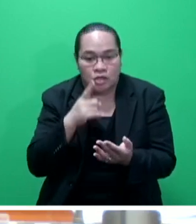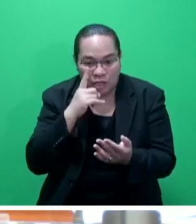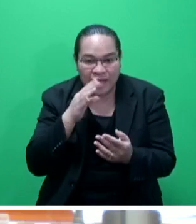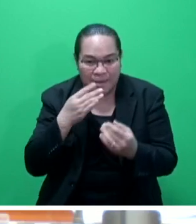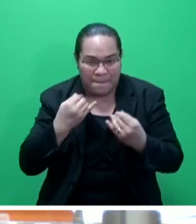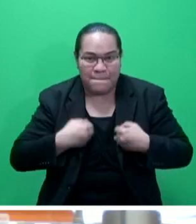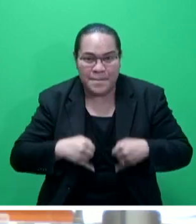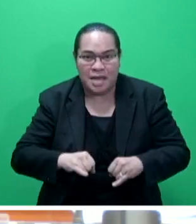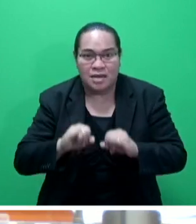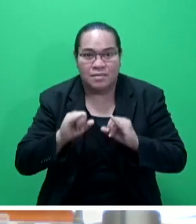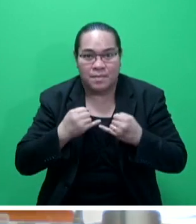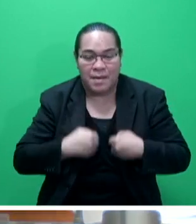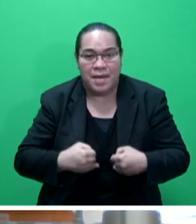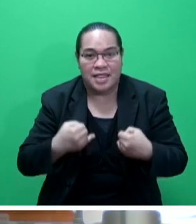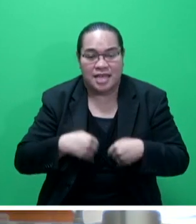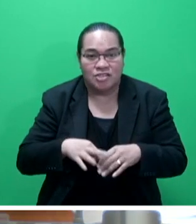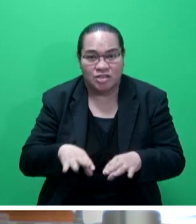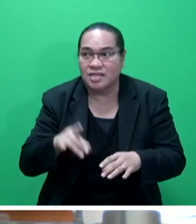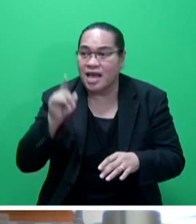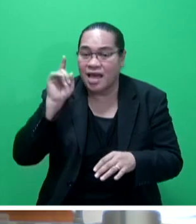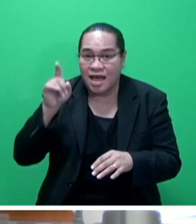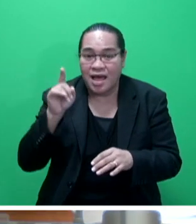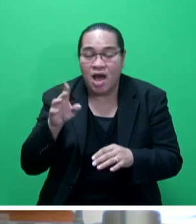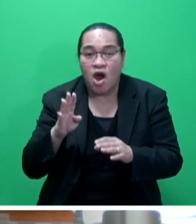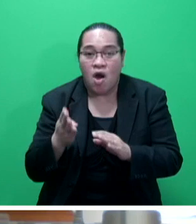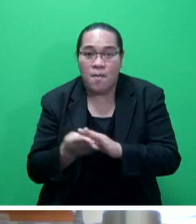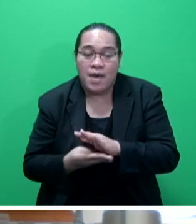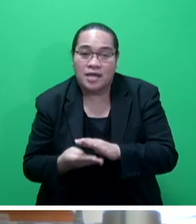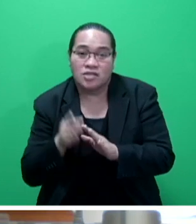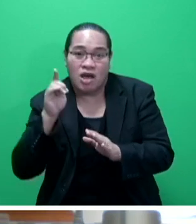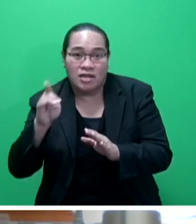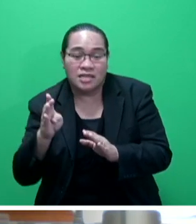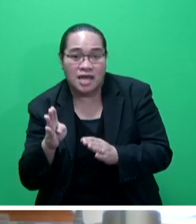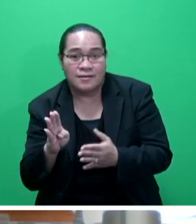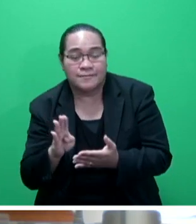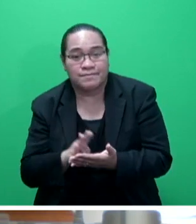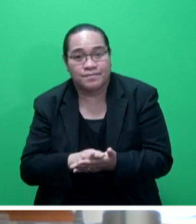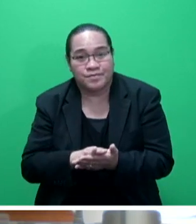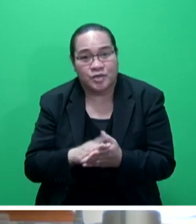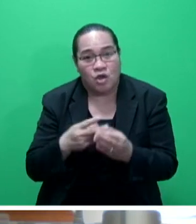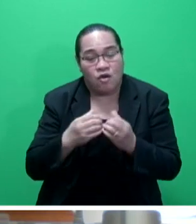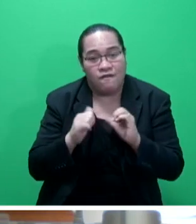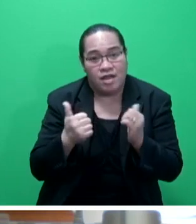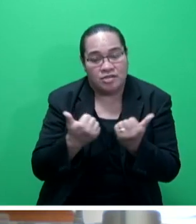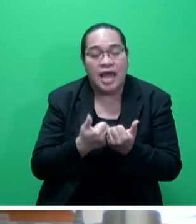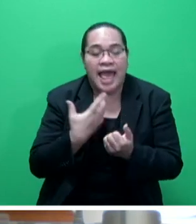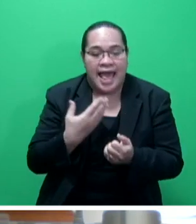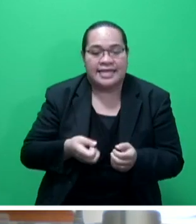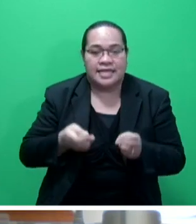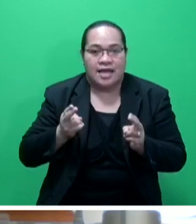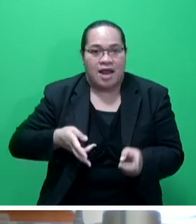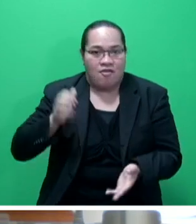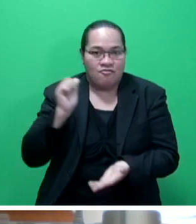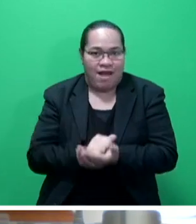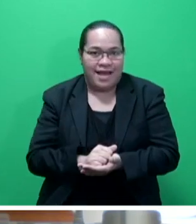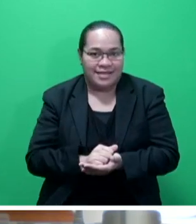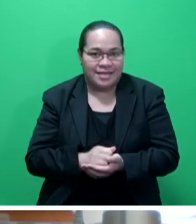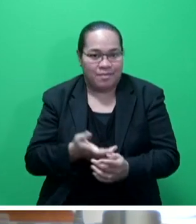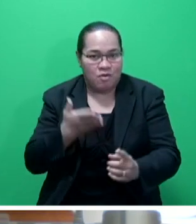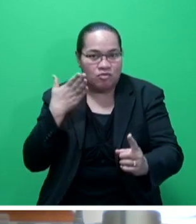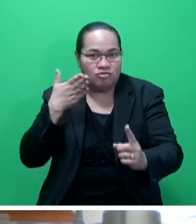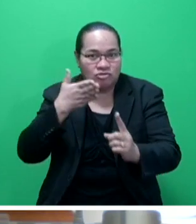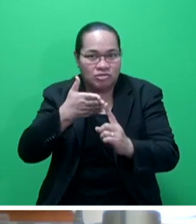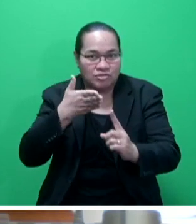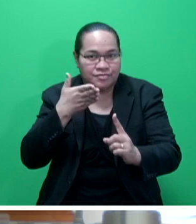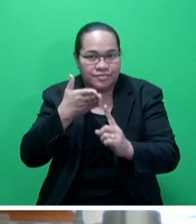practical implementation of the Budapest Convention, it also has a rights-based approach to the implementation of the provision of the